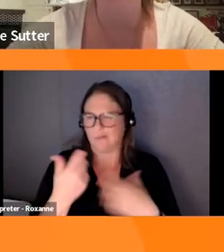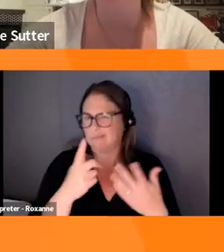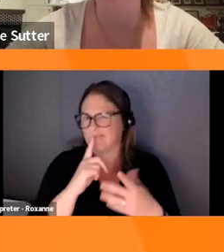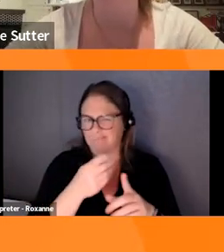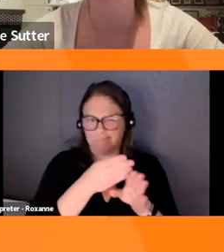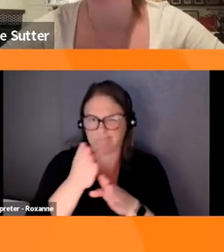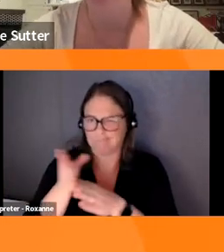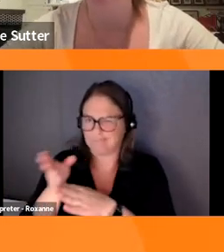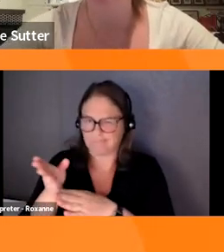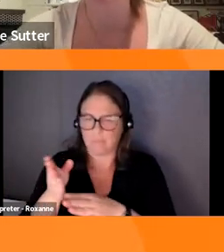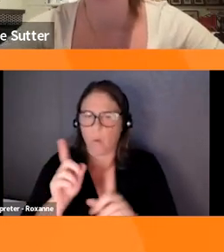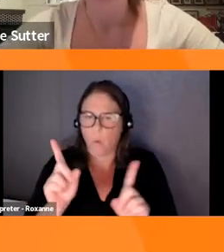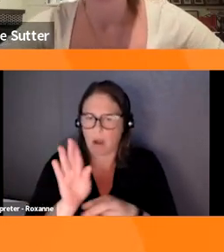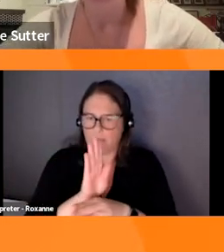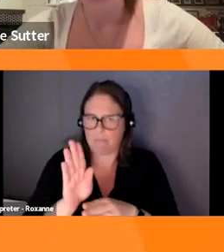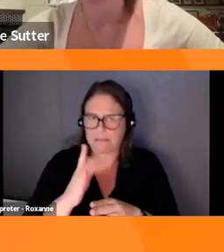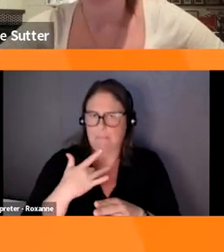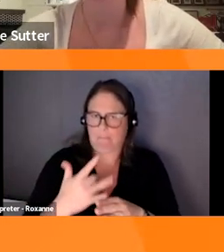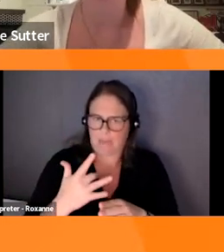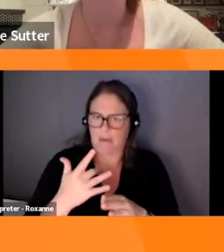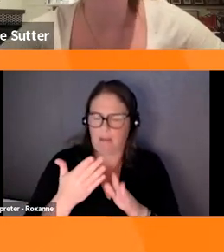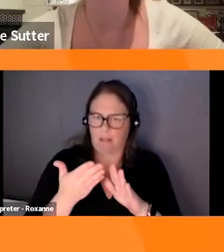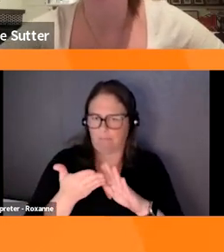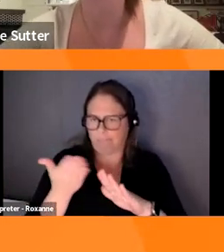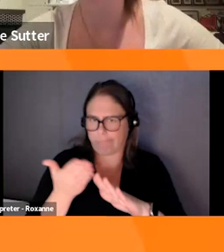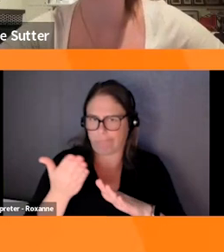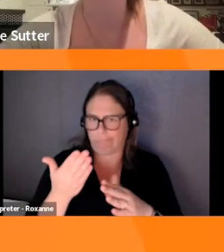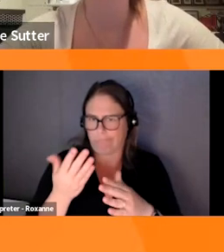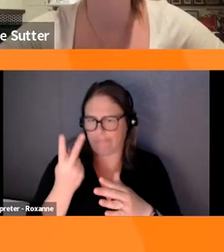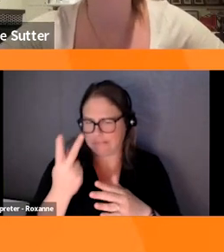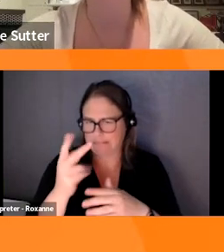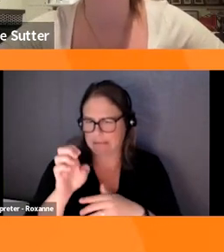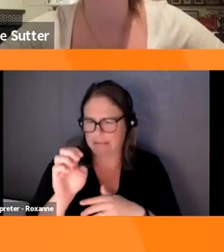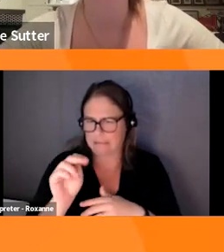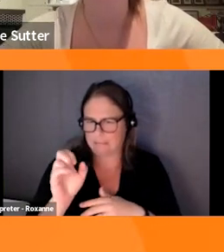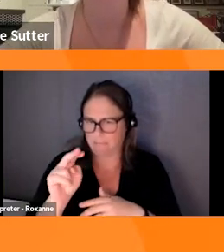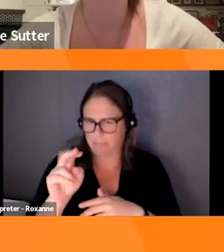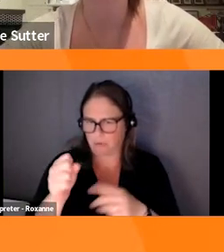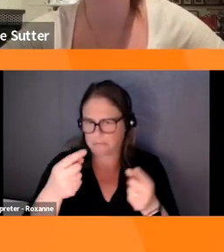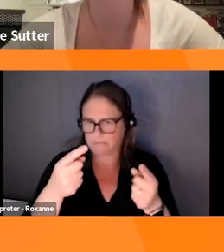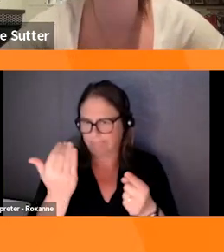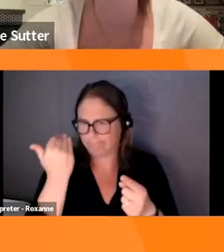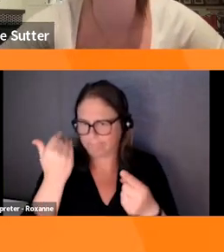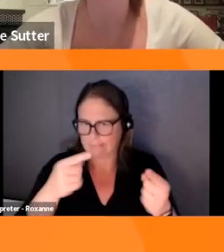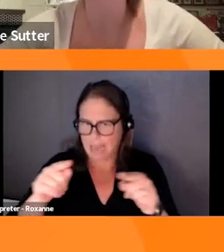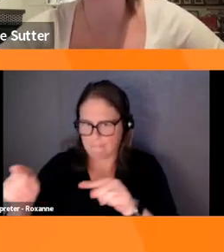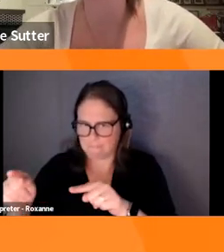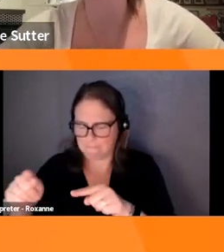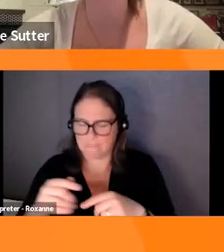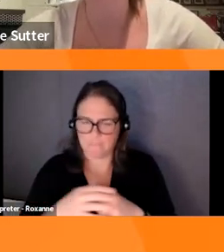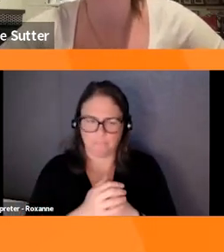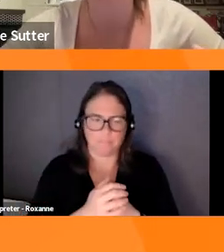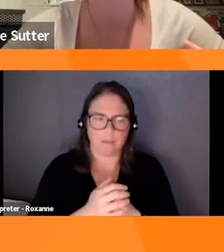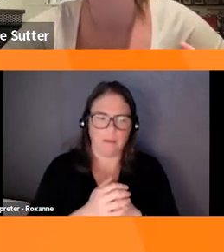are generated within a business. And then as well, they might want to know how much renewable energy